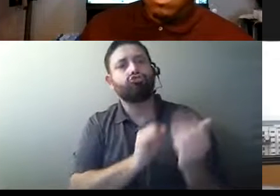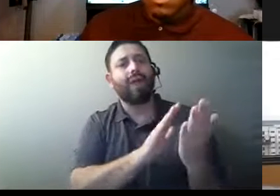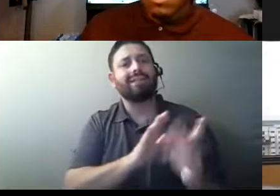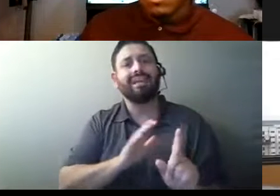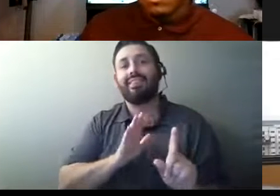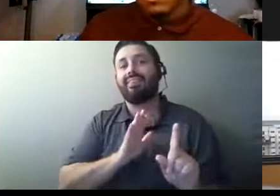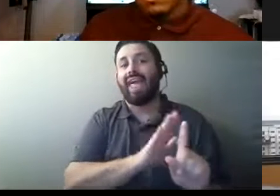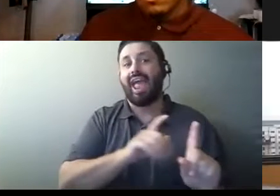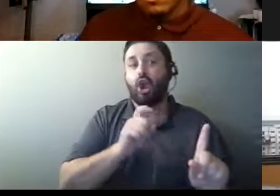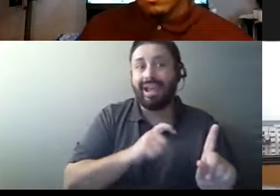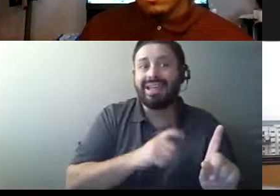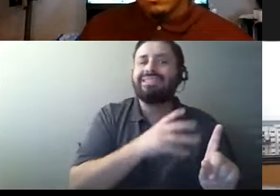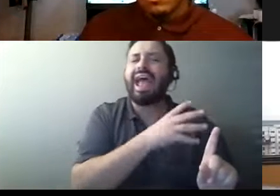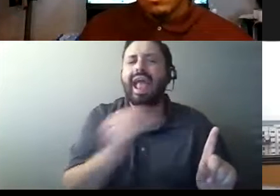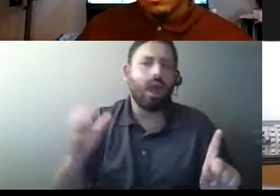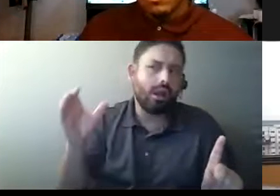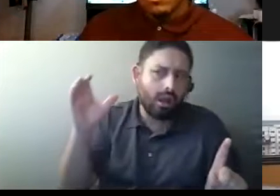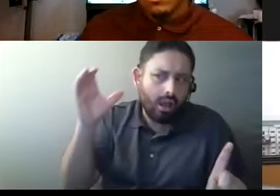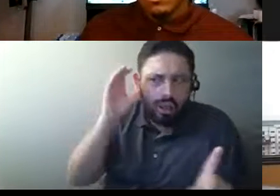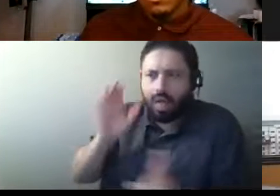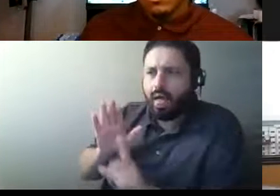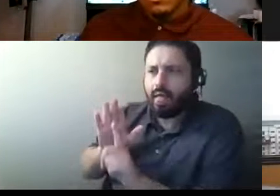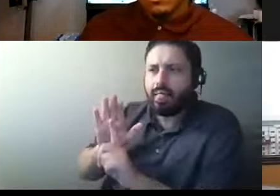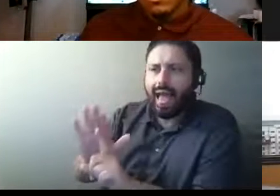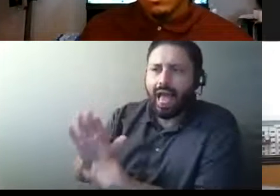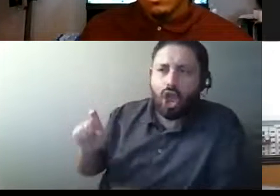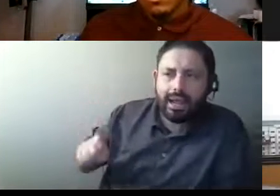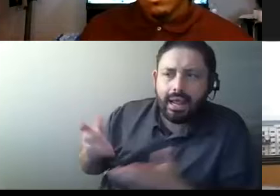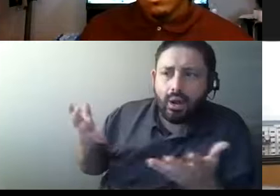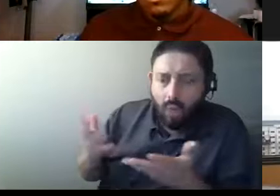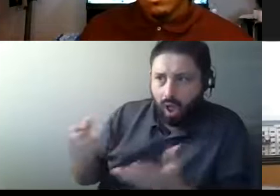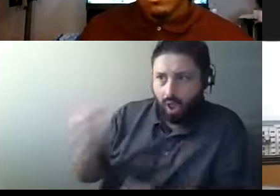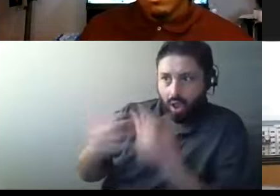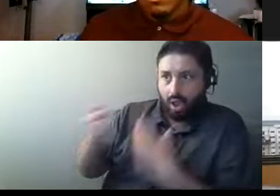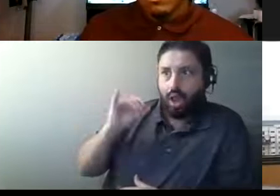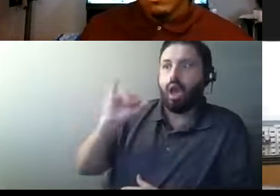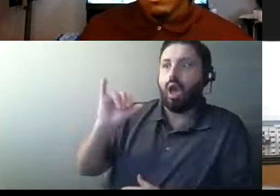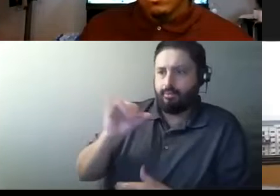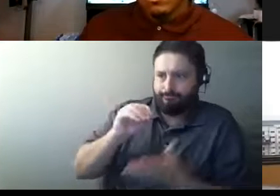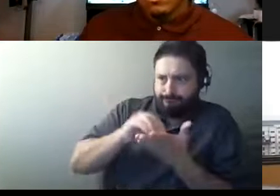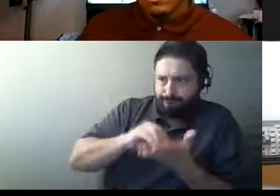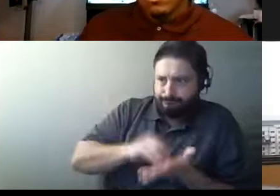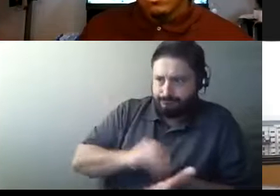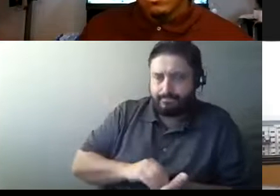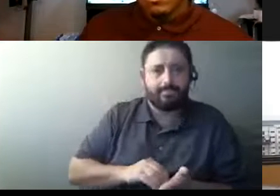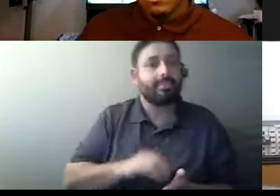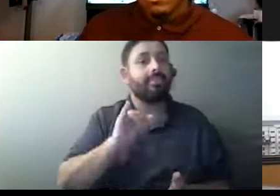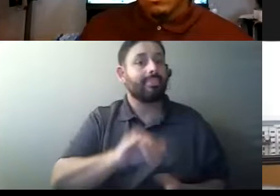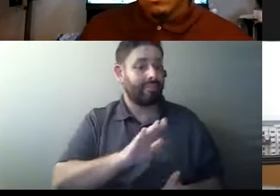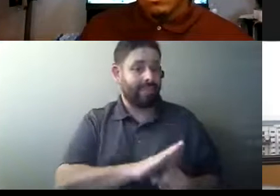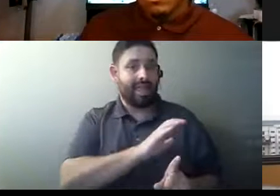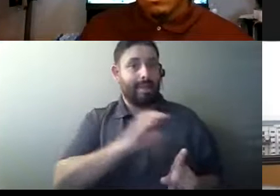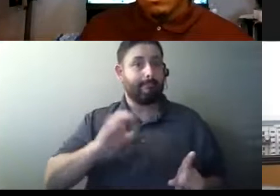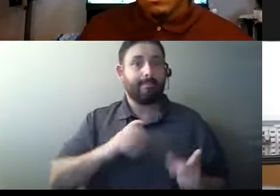but what the actual needs of the community are. And it would be the job of this committee to go out and, go out throughout